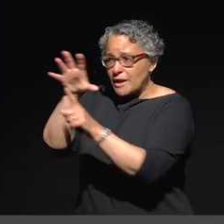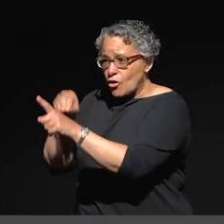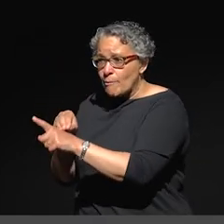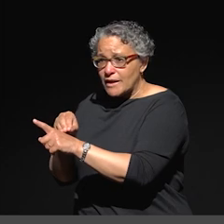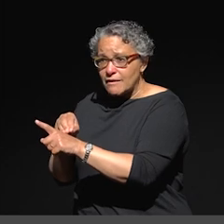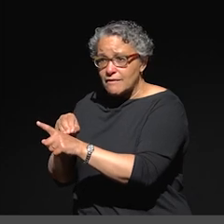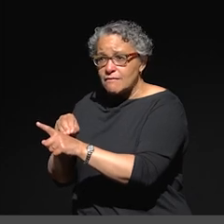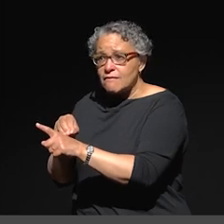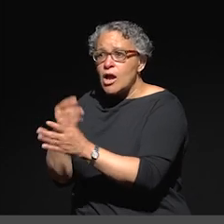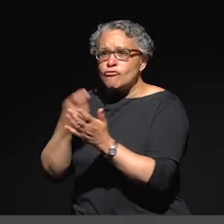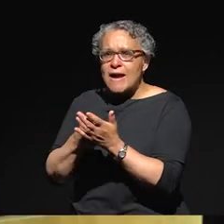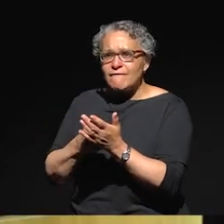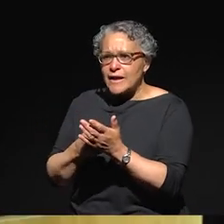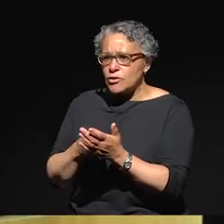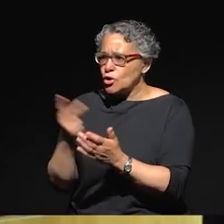really synthesizing